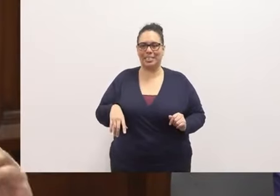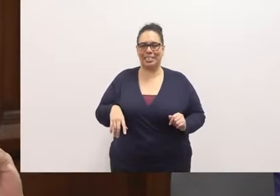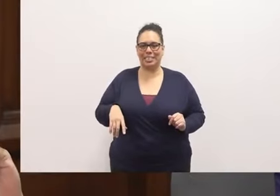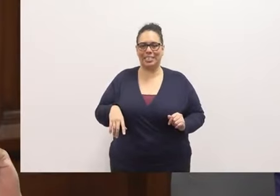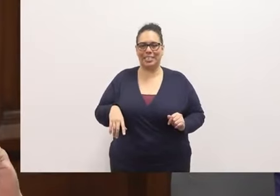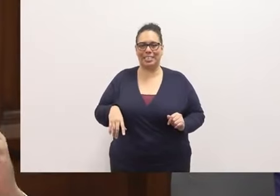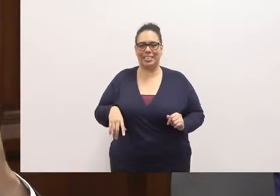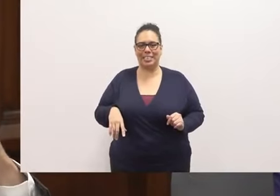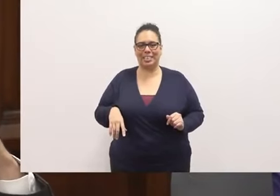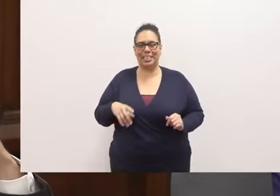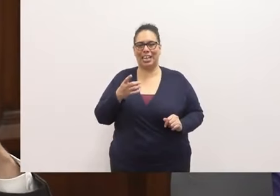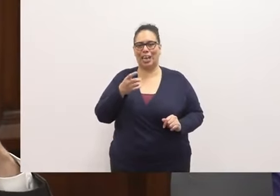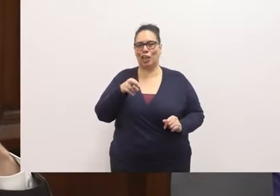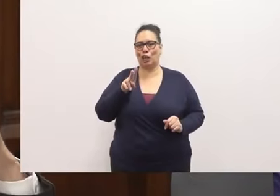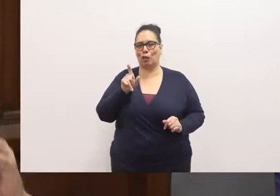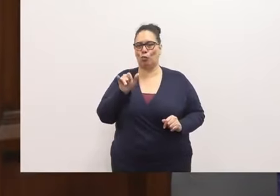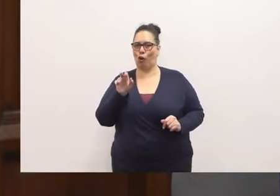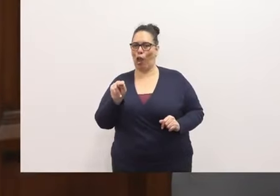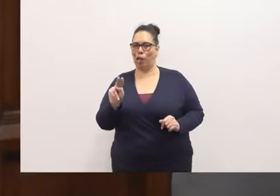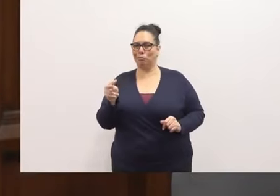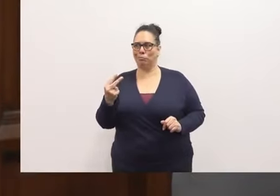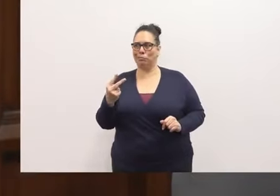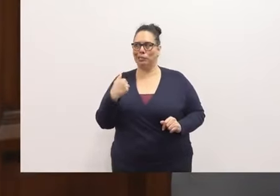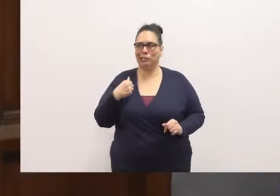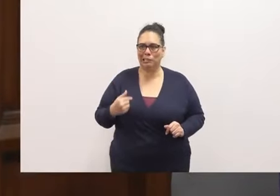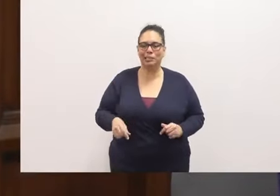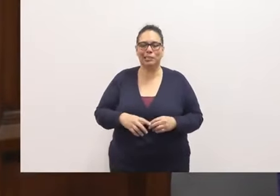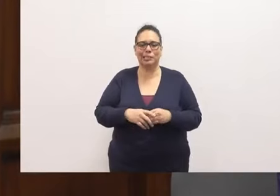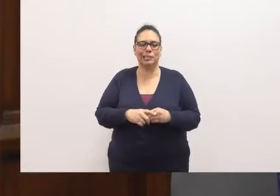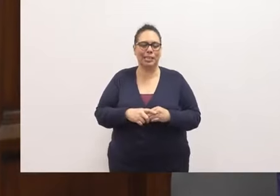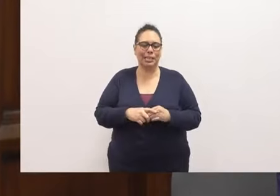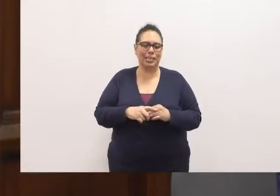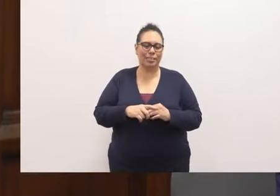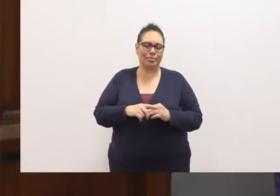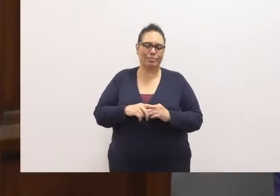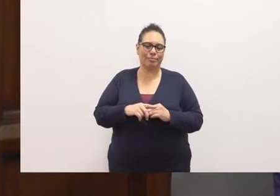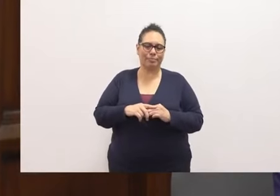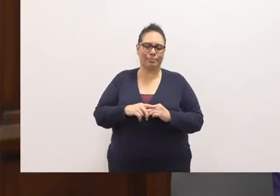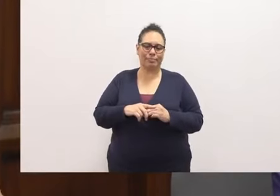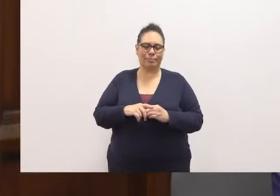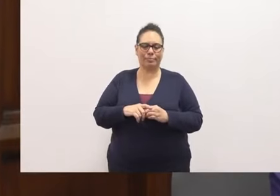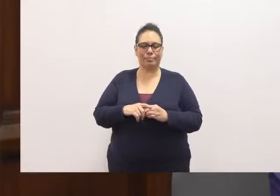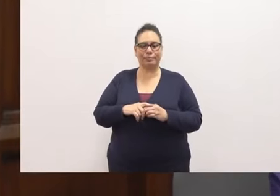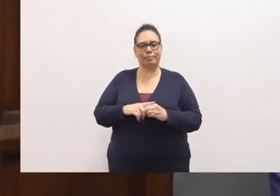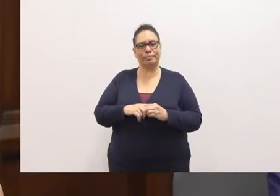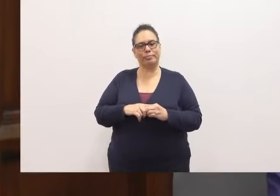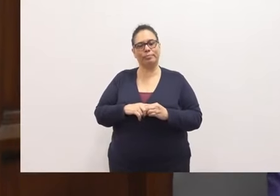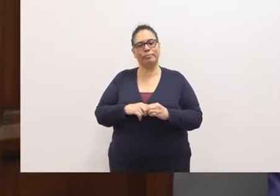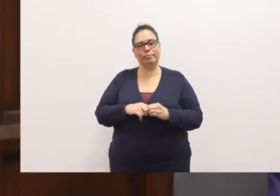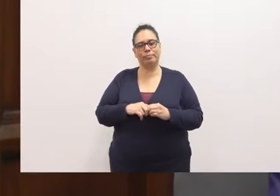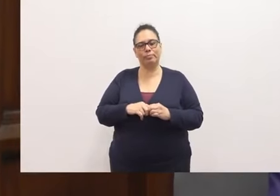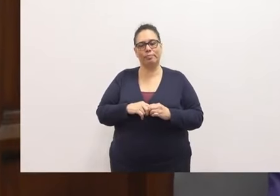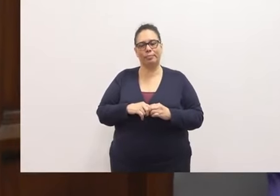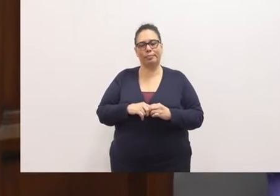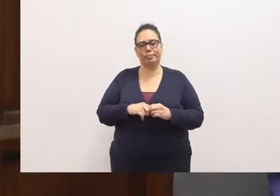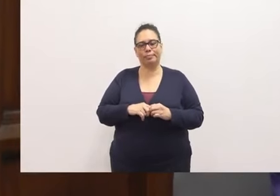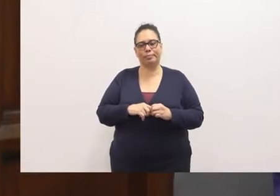She said it right. Dr. Brown is giving me the look, so. So my question is,